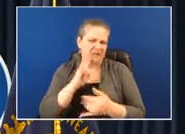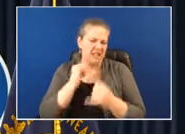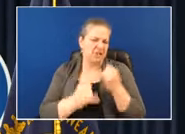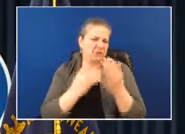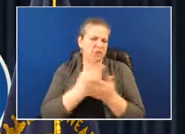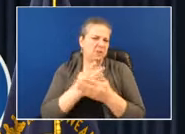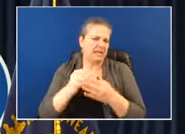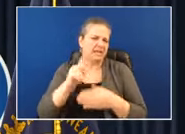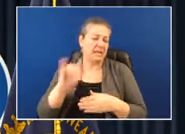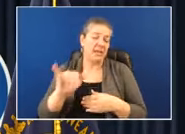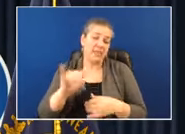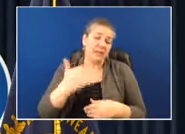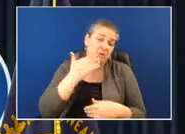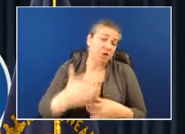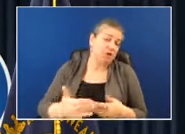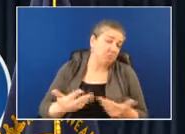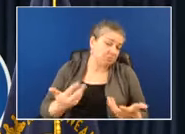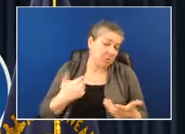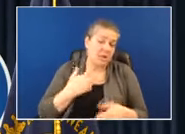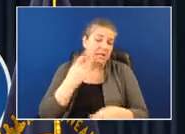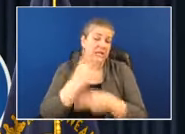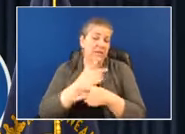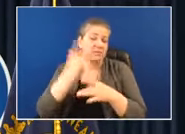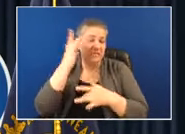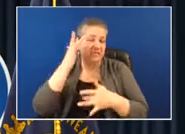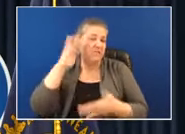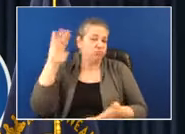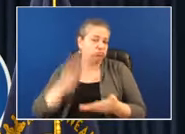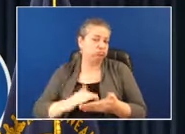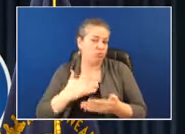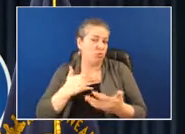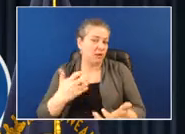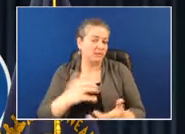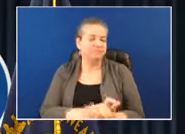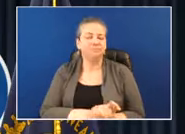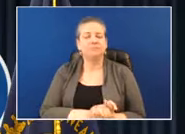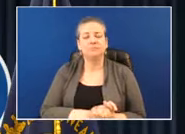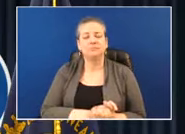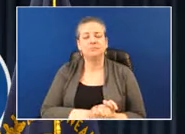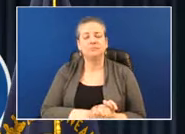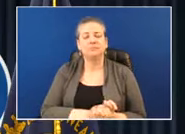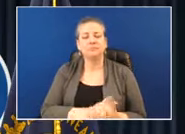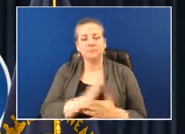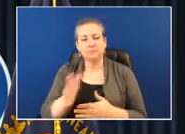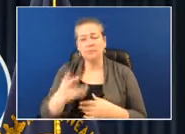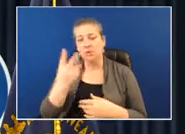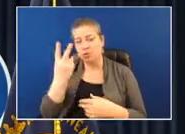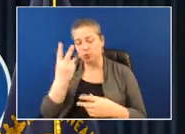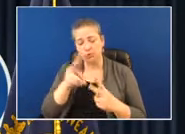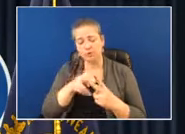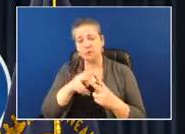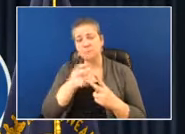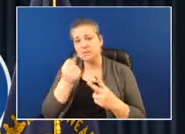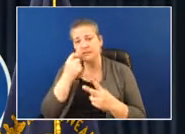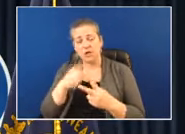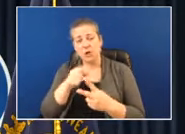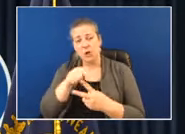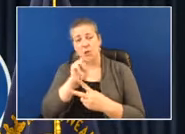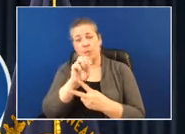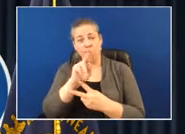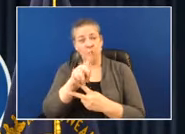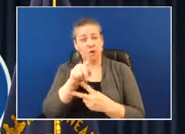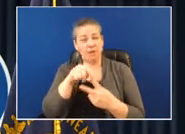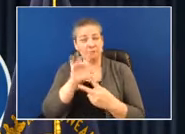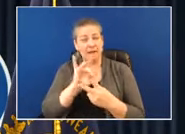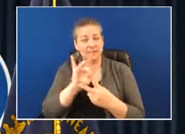good. We want to hopefully keep the disease at this low level. The two oral medications, molnupiravir, that's the Merck medication, and Paxlovid, that's the